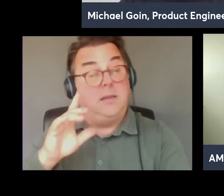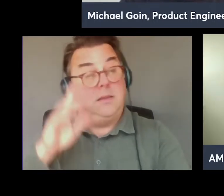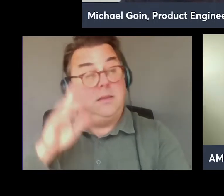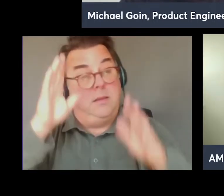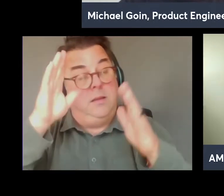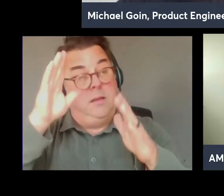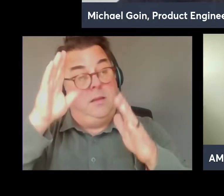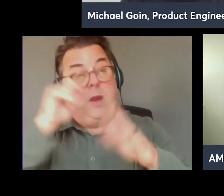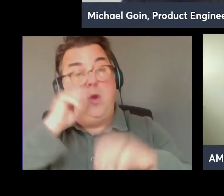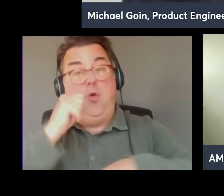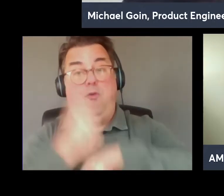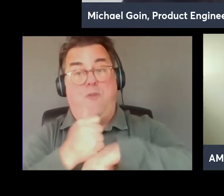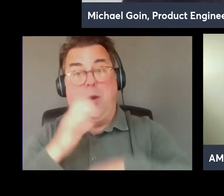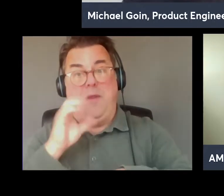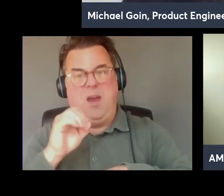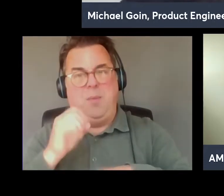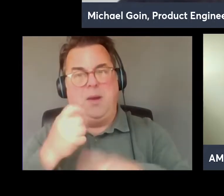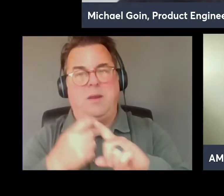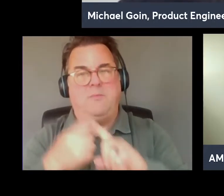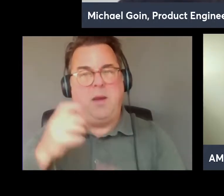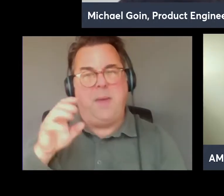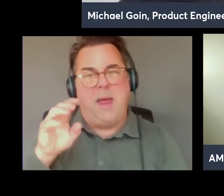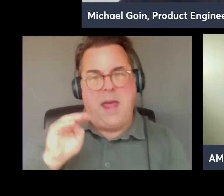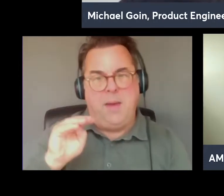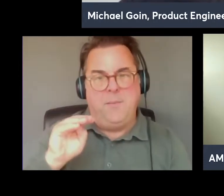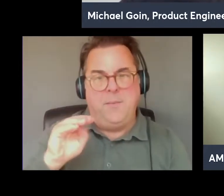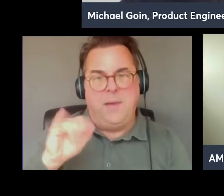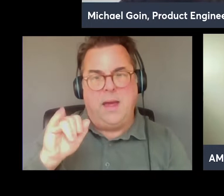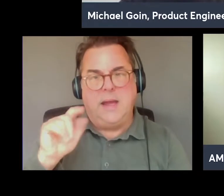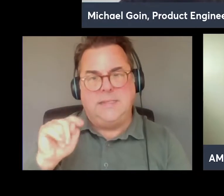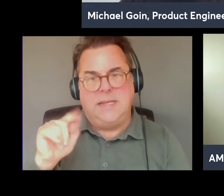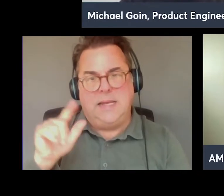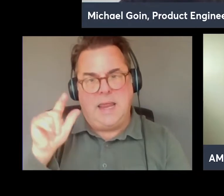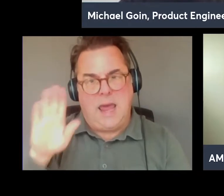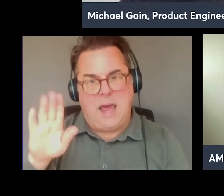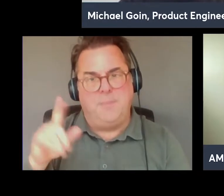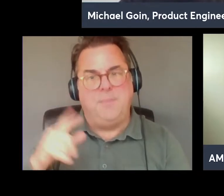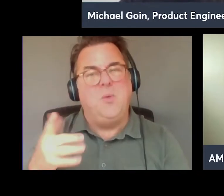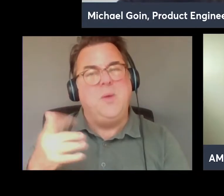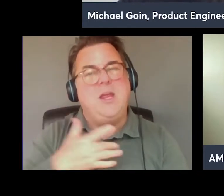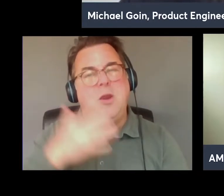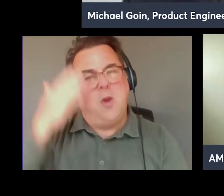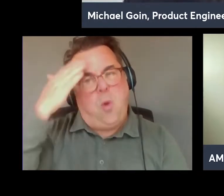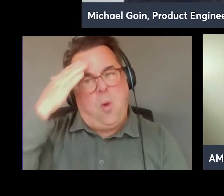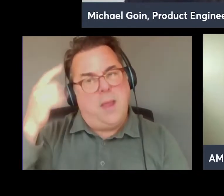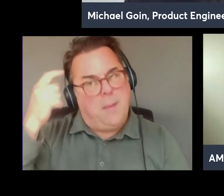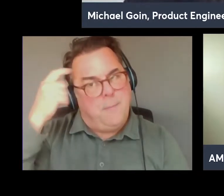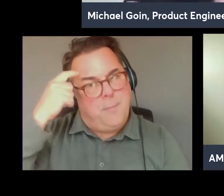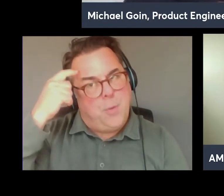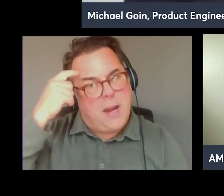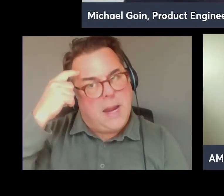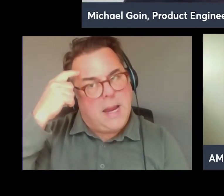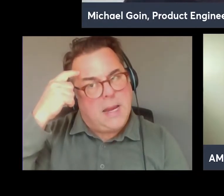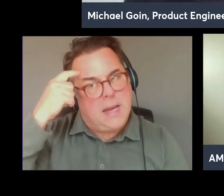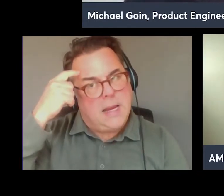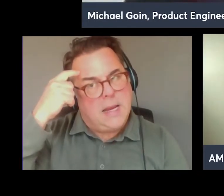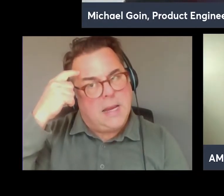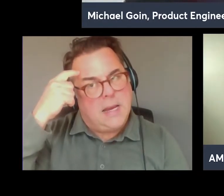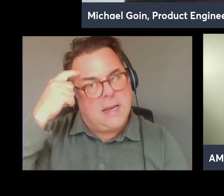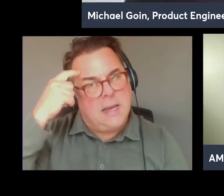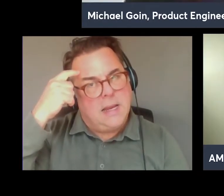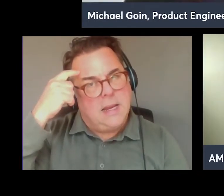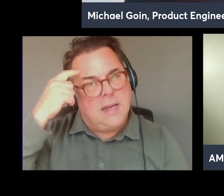They found, and we know that brains generally are kind of having a cell phone amount of